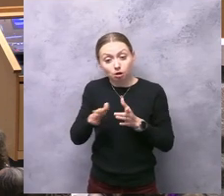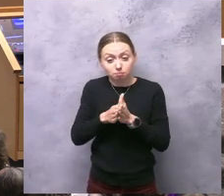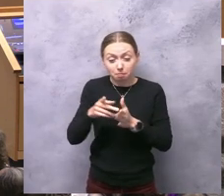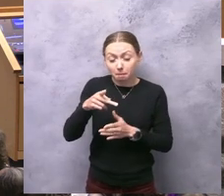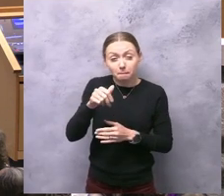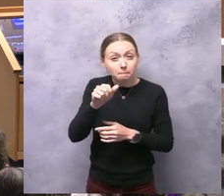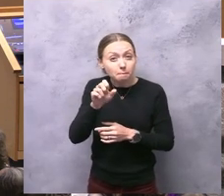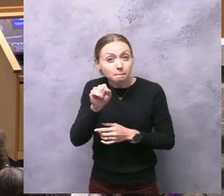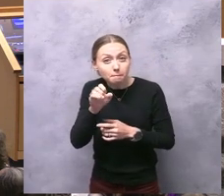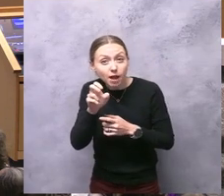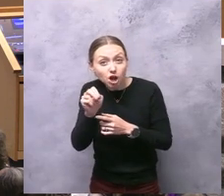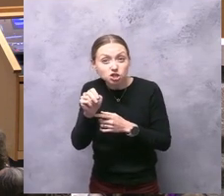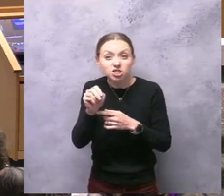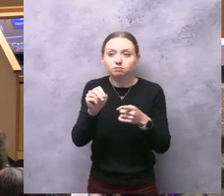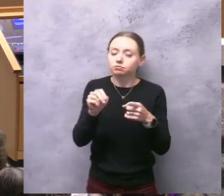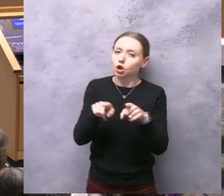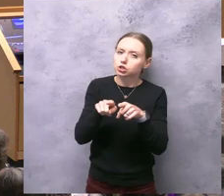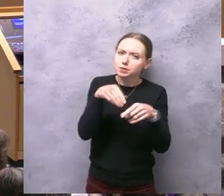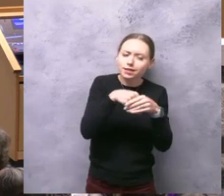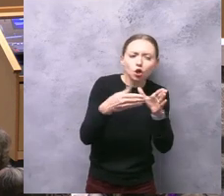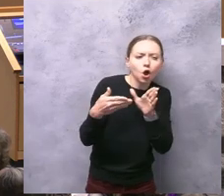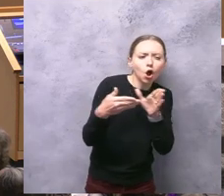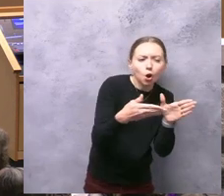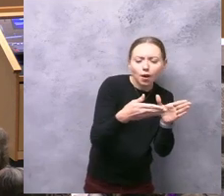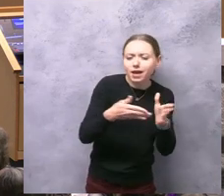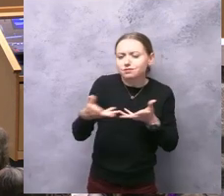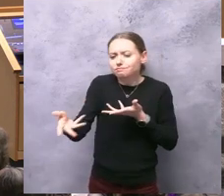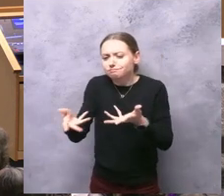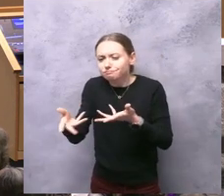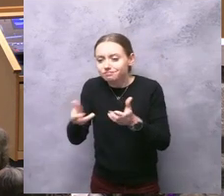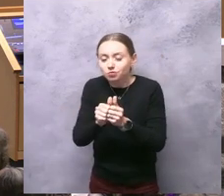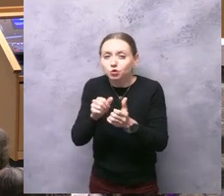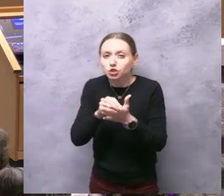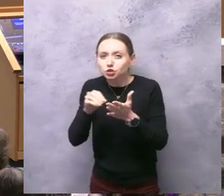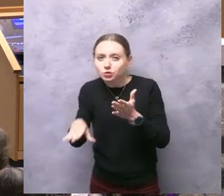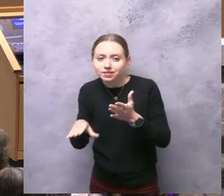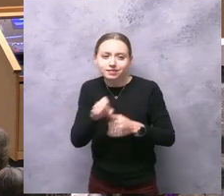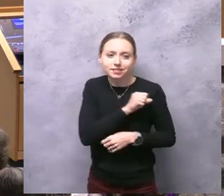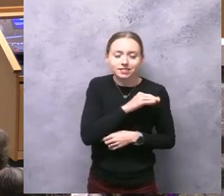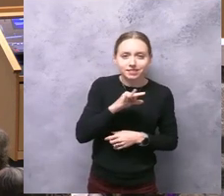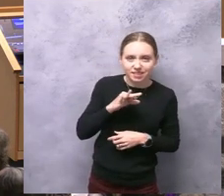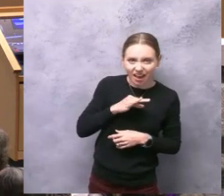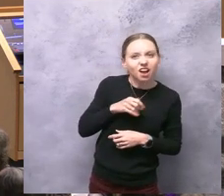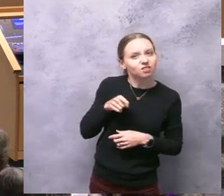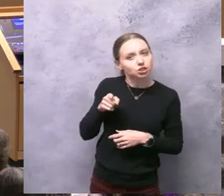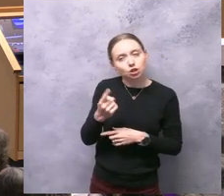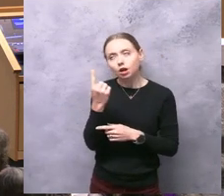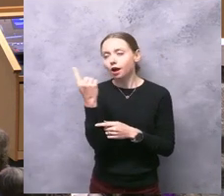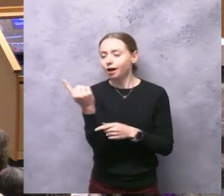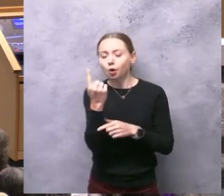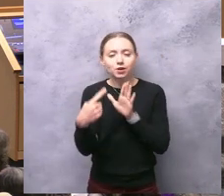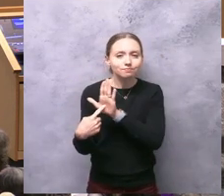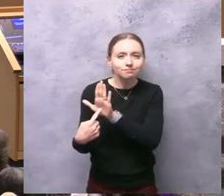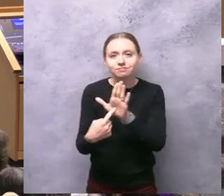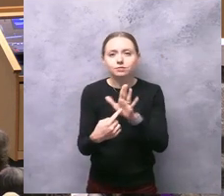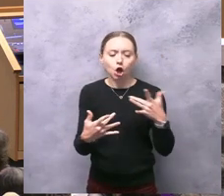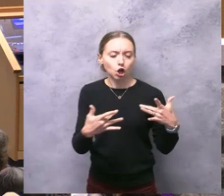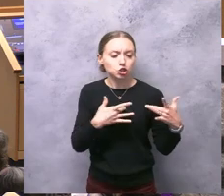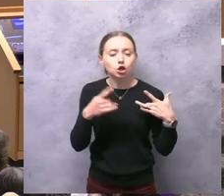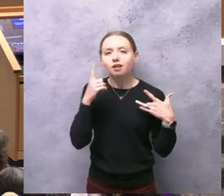it's in the hallways, interacting with students and staff, fostering a safe environment, free in her classes. She constantly demonstrates concern for the common